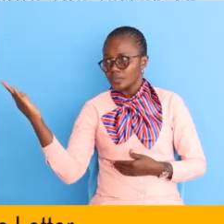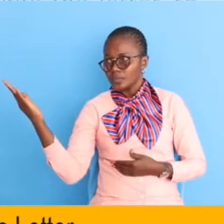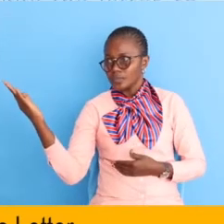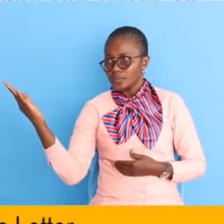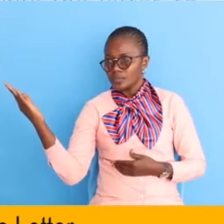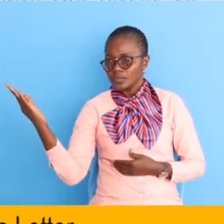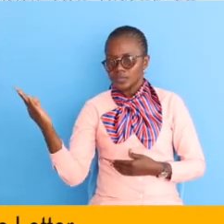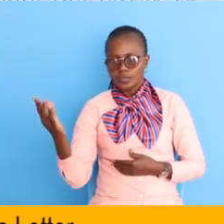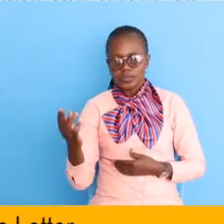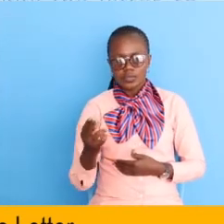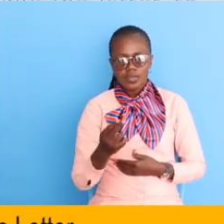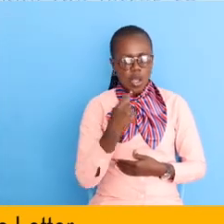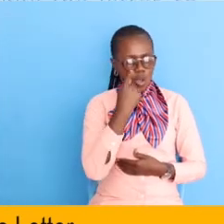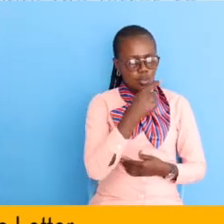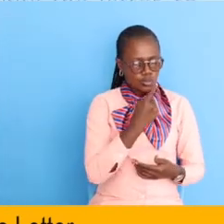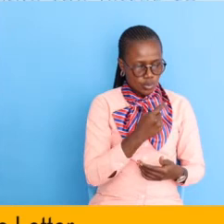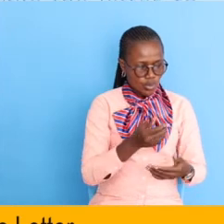Who is going to receive the letter?